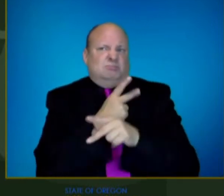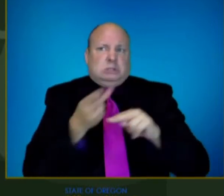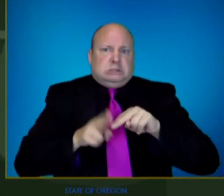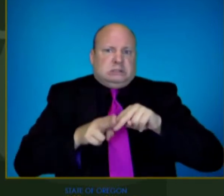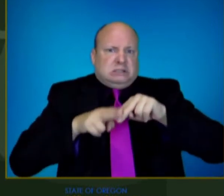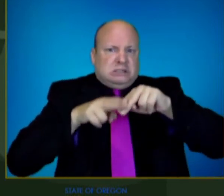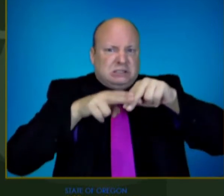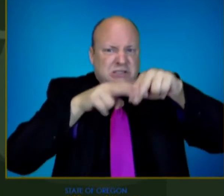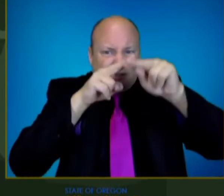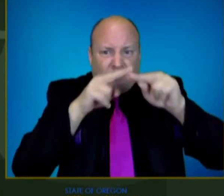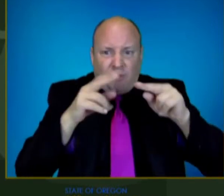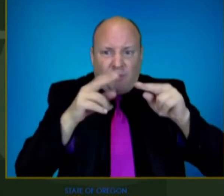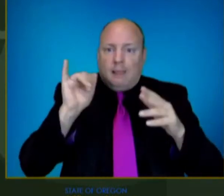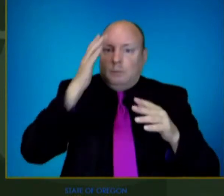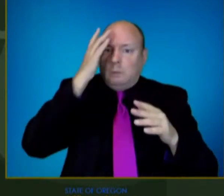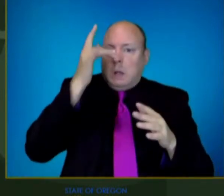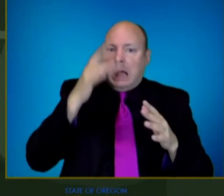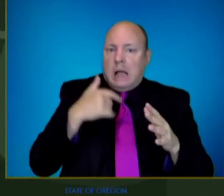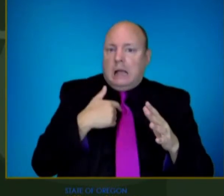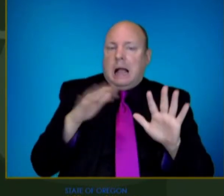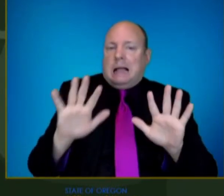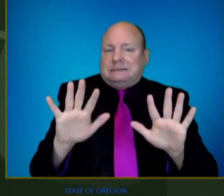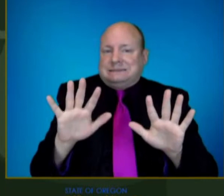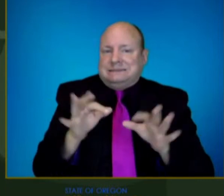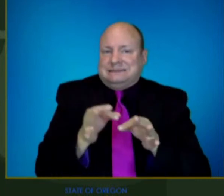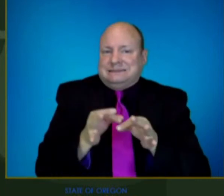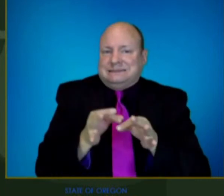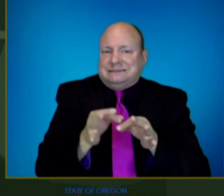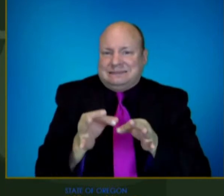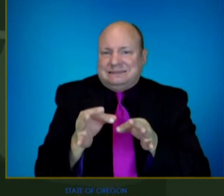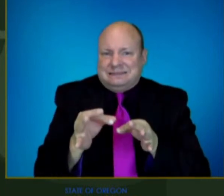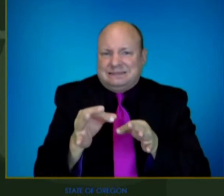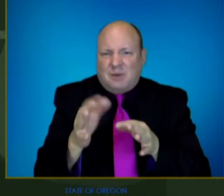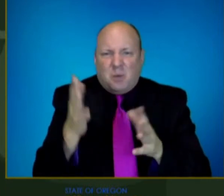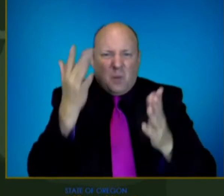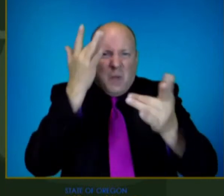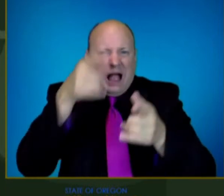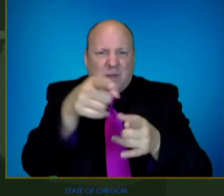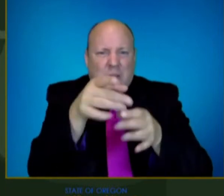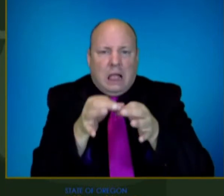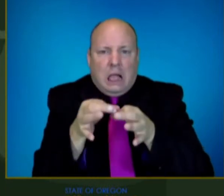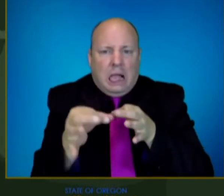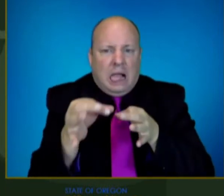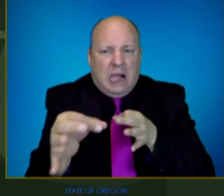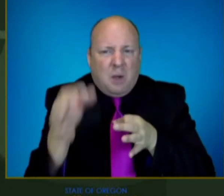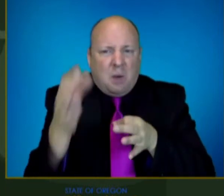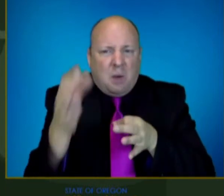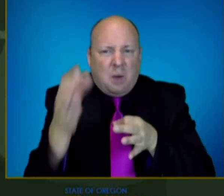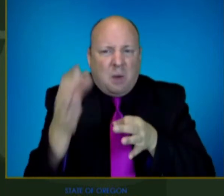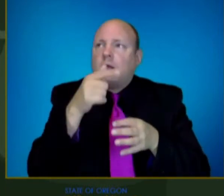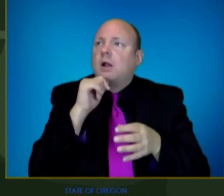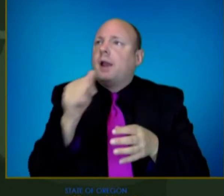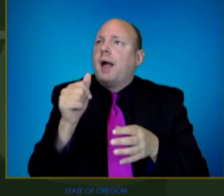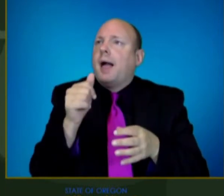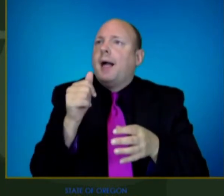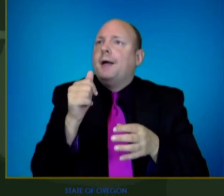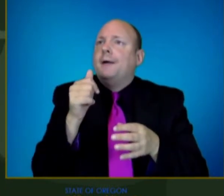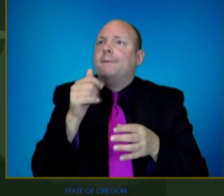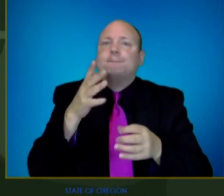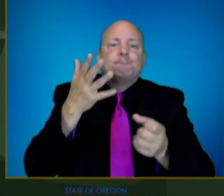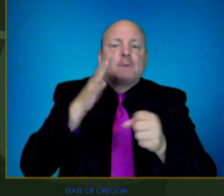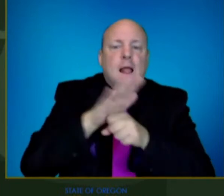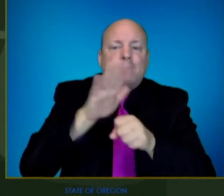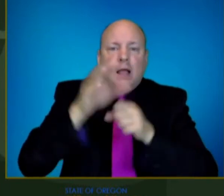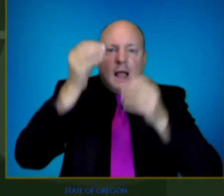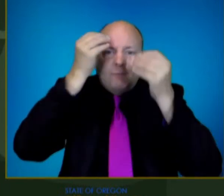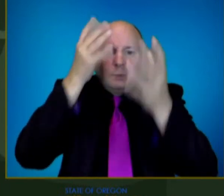mean, didn't that tell you enough that this was a bad situation and it's worse now, that we have to deal with it because you're